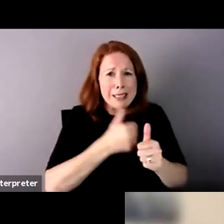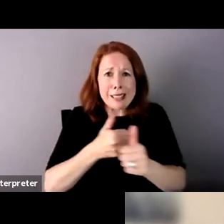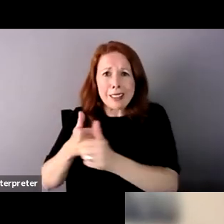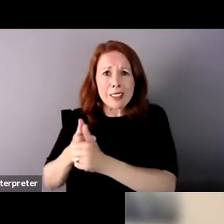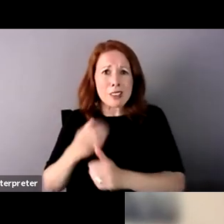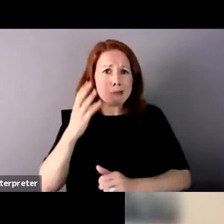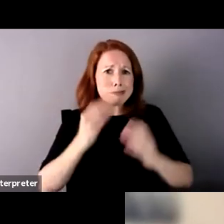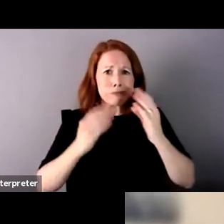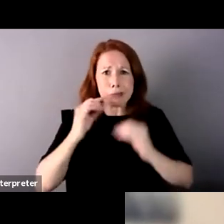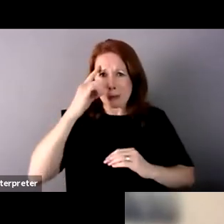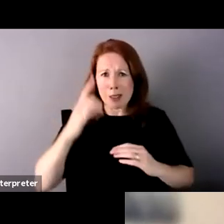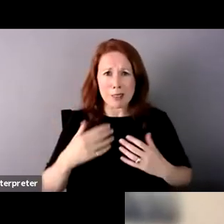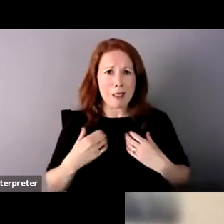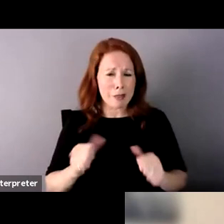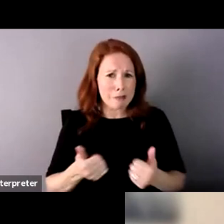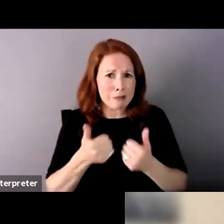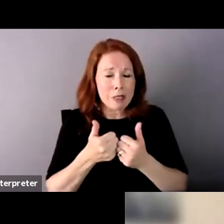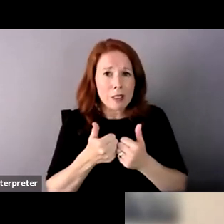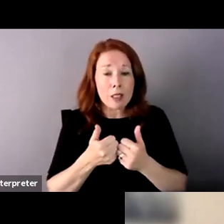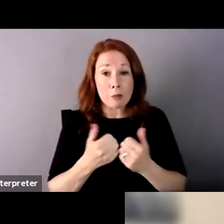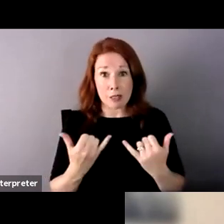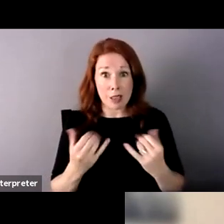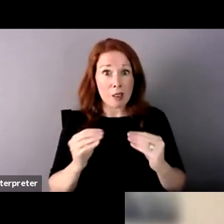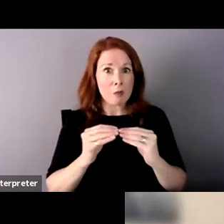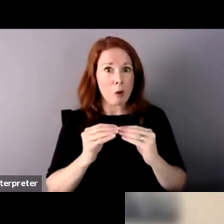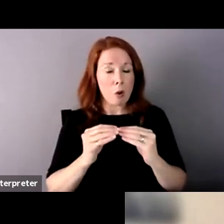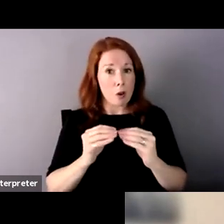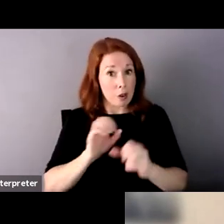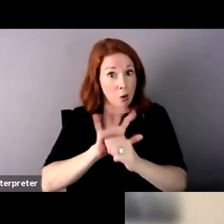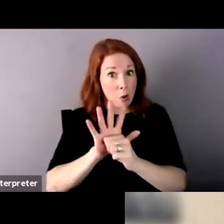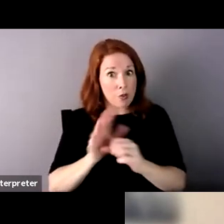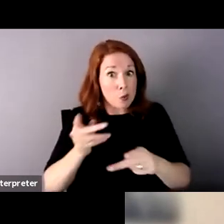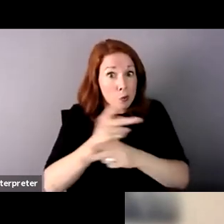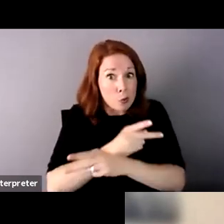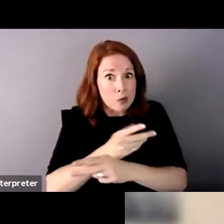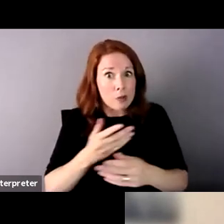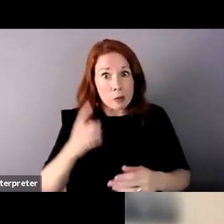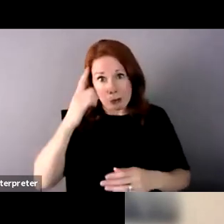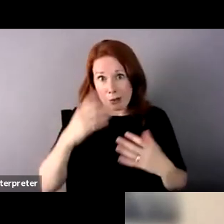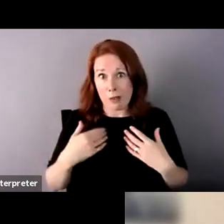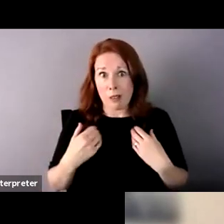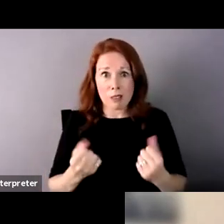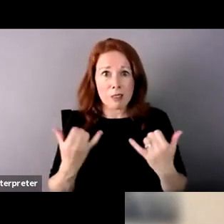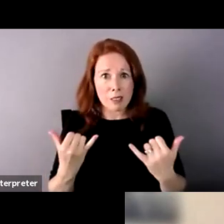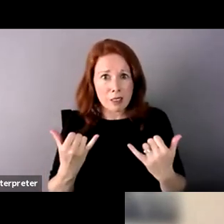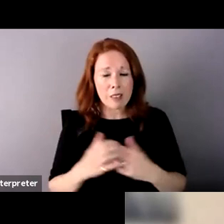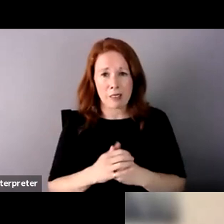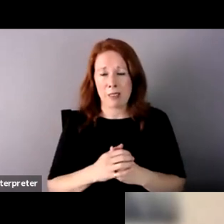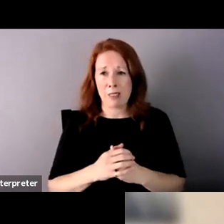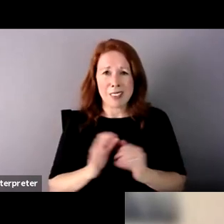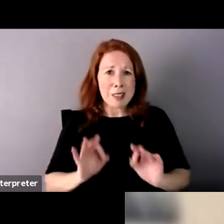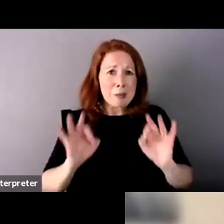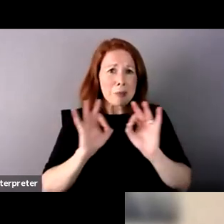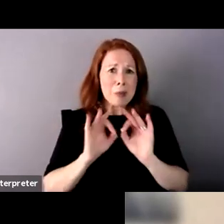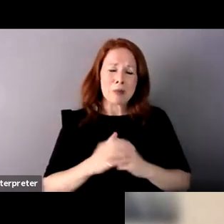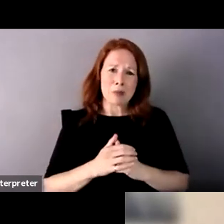experience, and how much more under the microscope it's been given this pandemic. And I, you know, that we need to have this needs